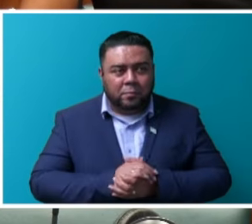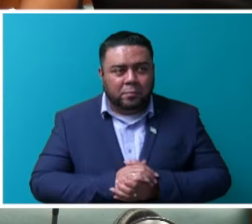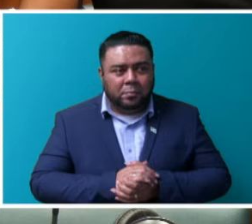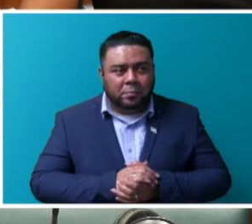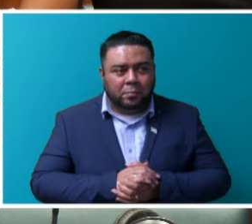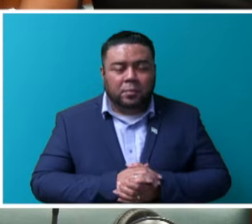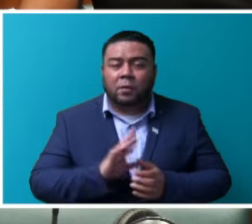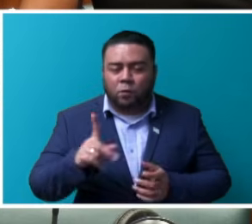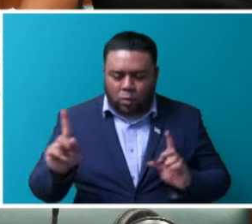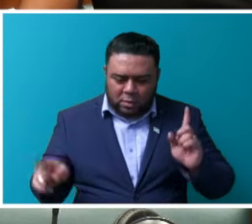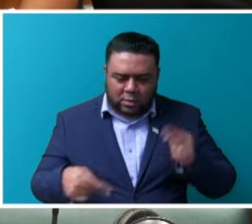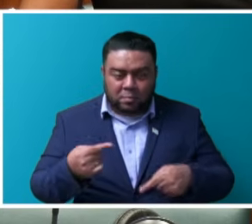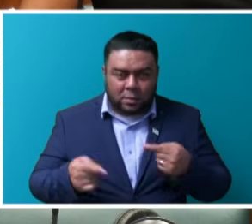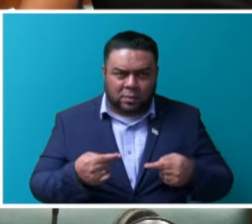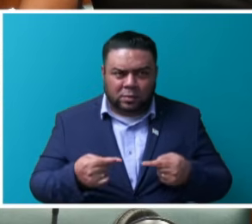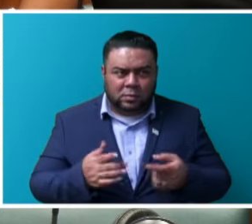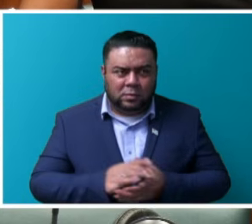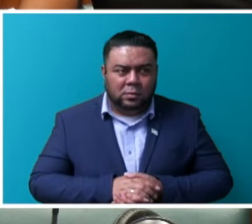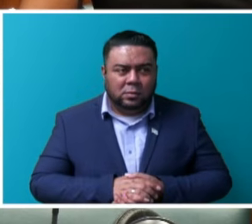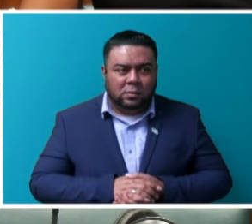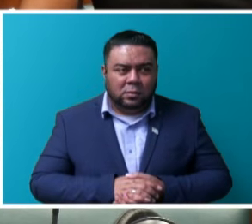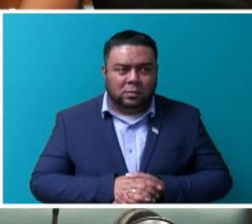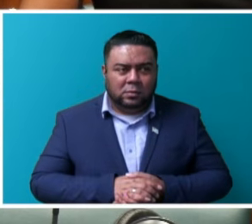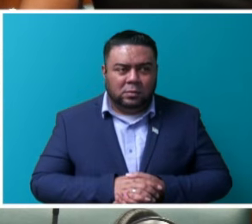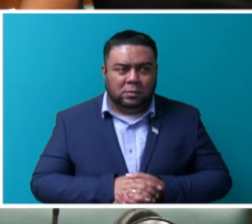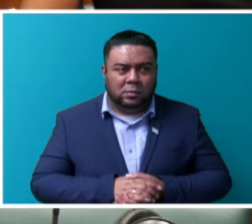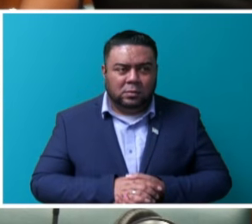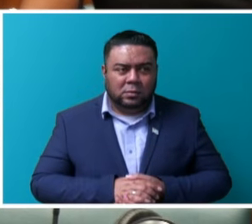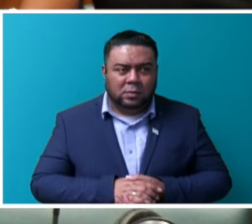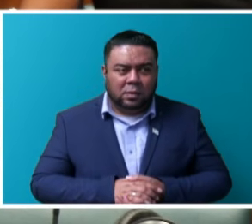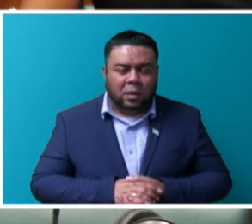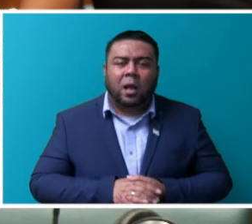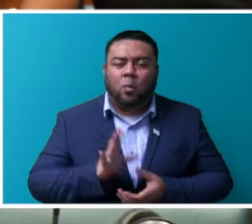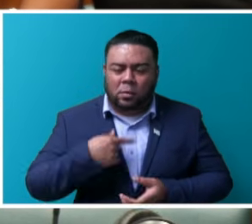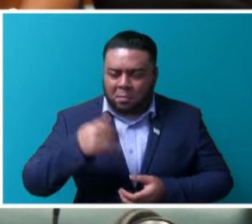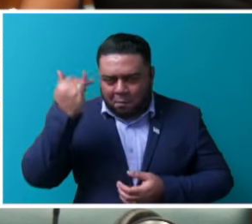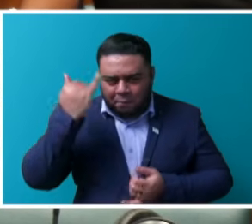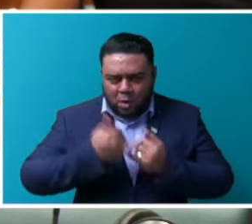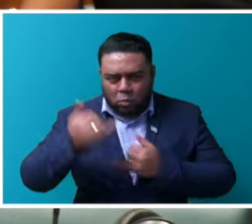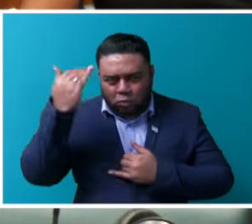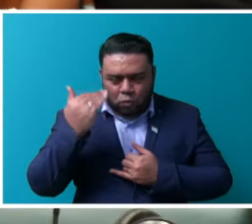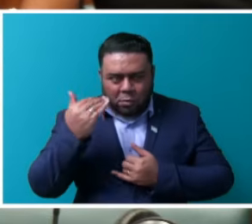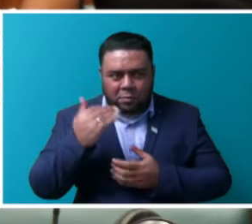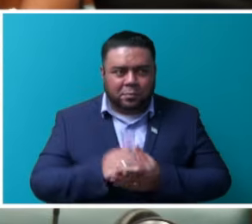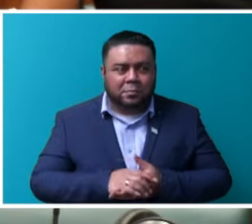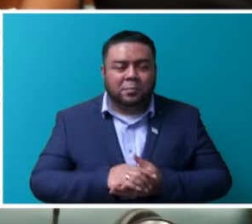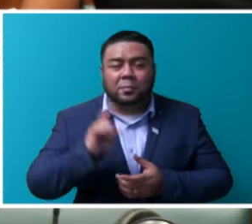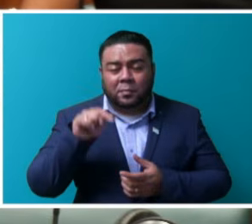for the debate. So I'll try and just be very brief. These